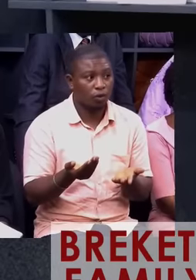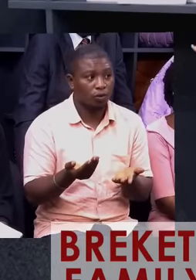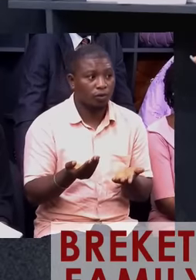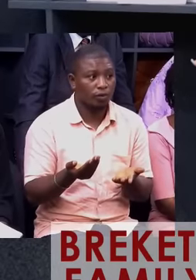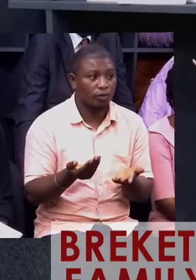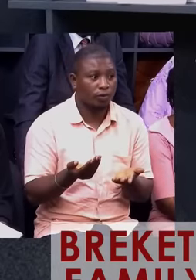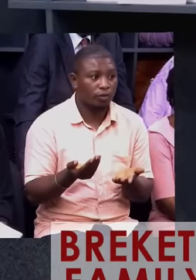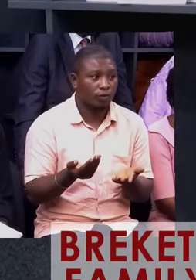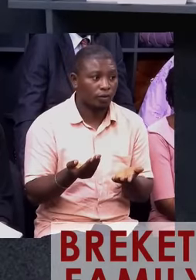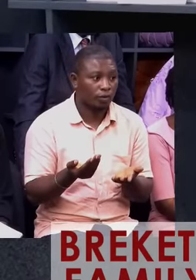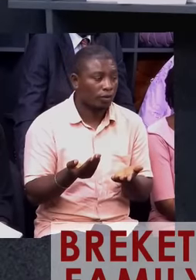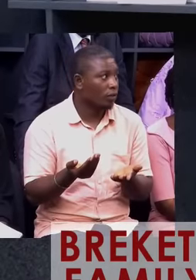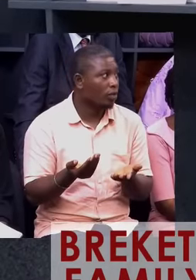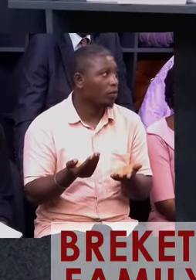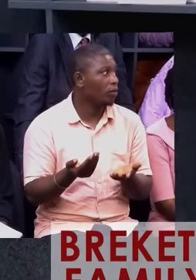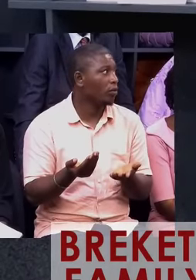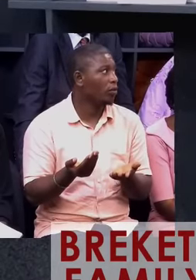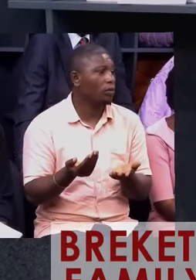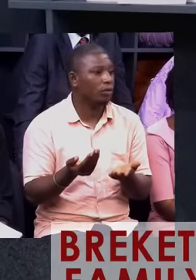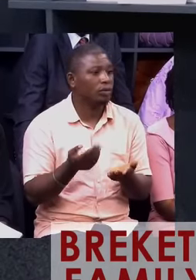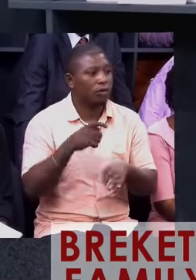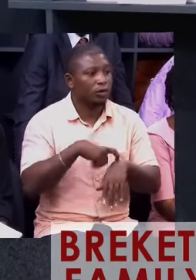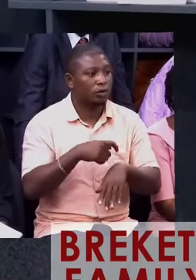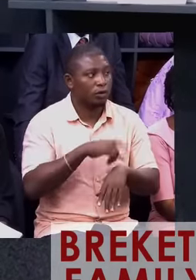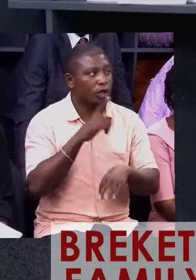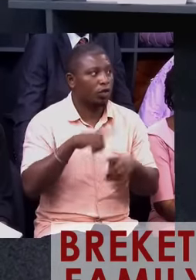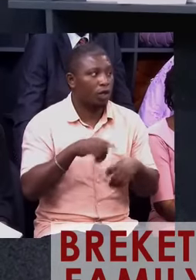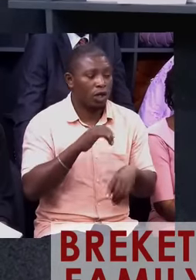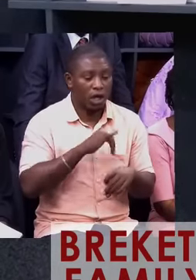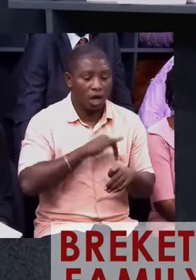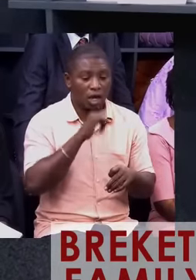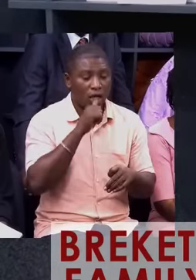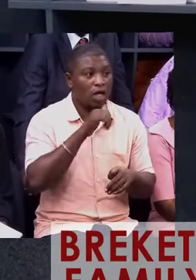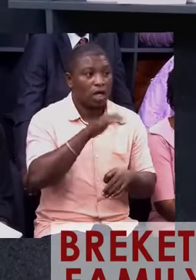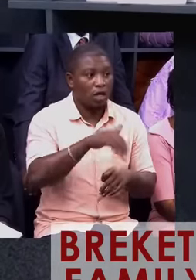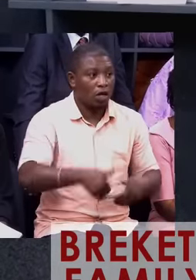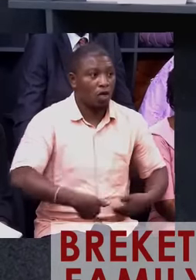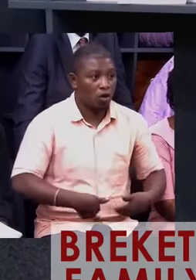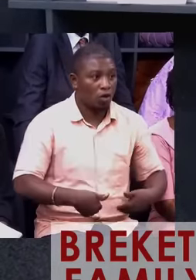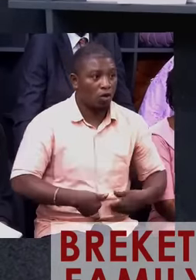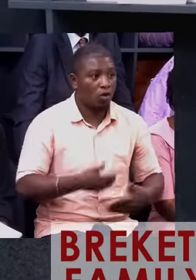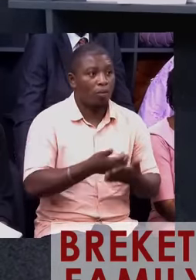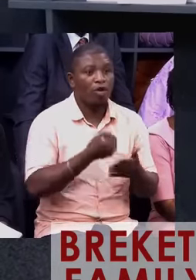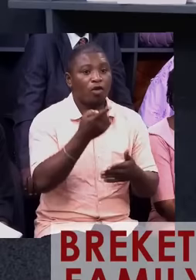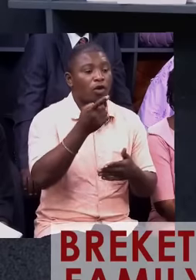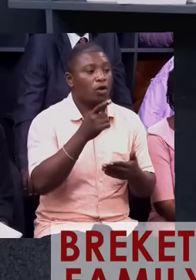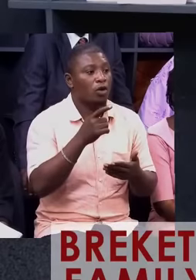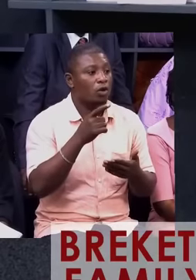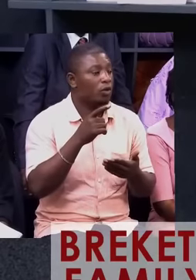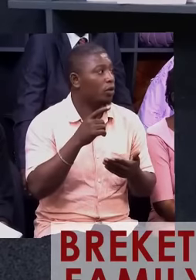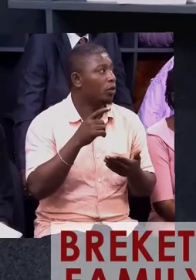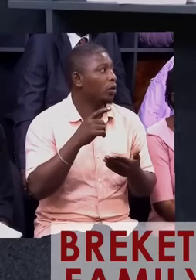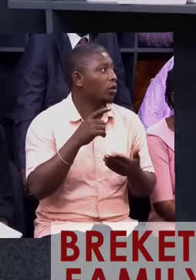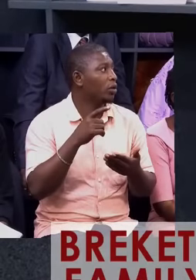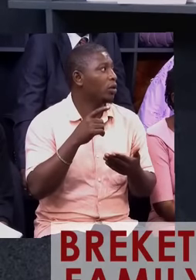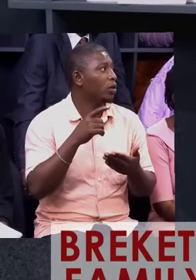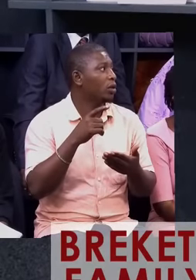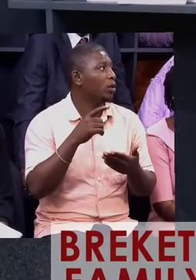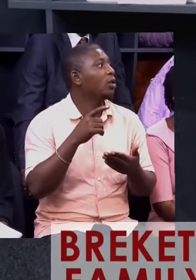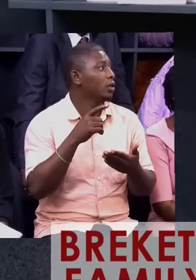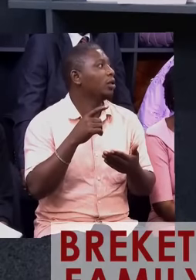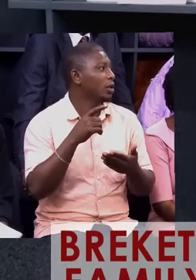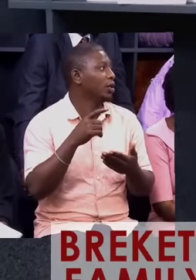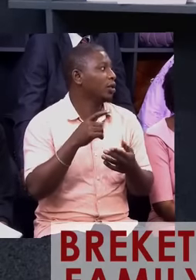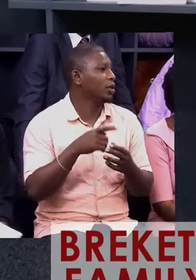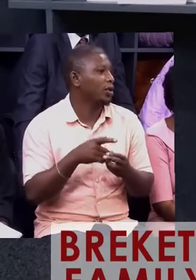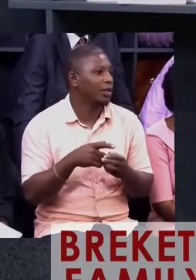again again which one the time when I day young person before you become before you get